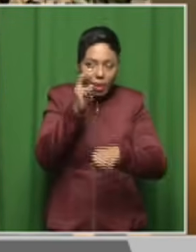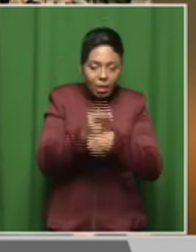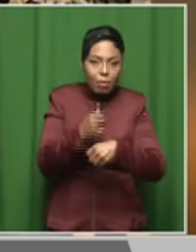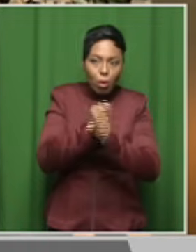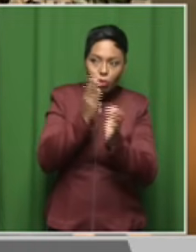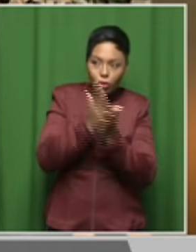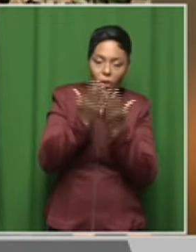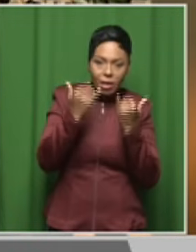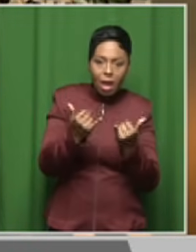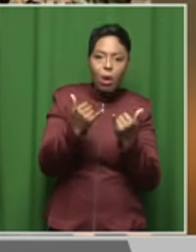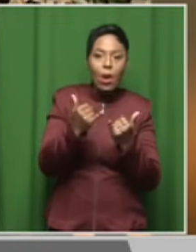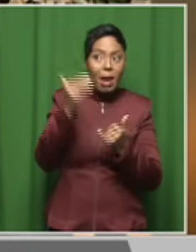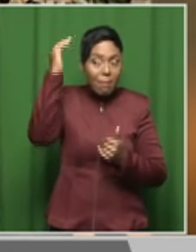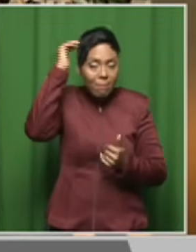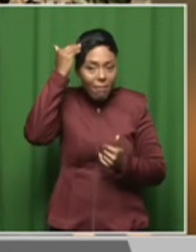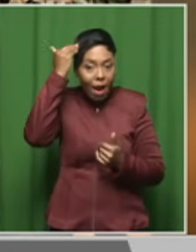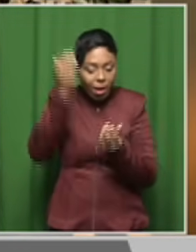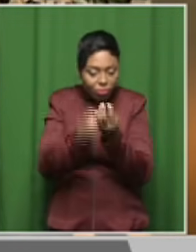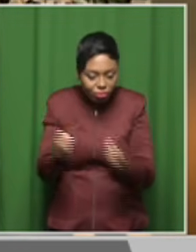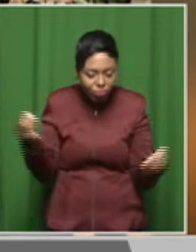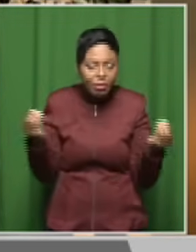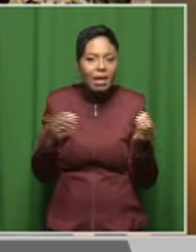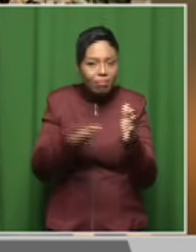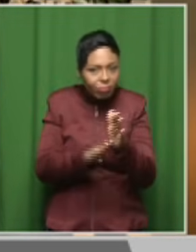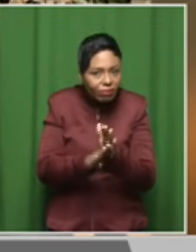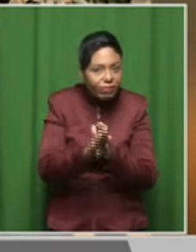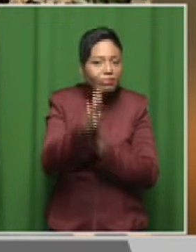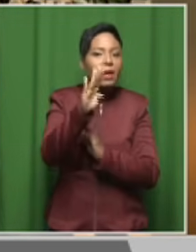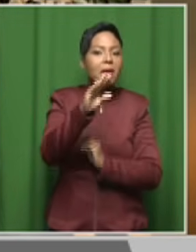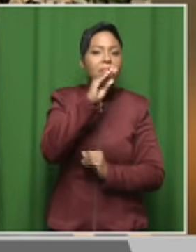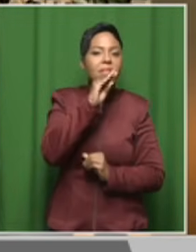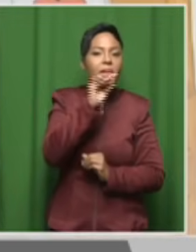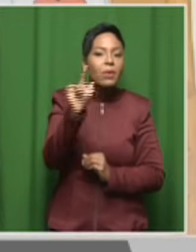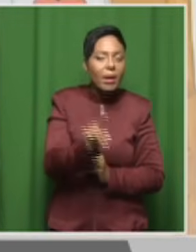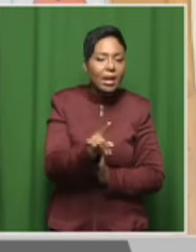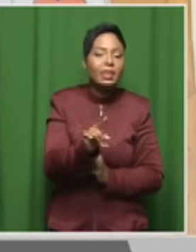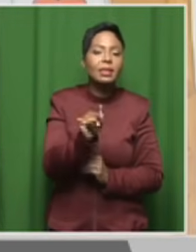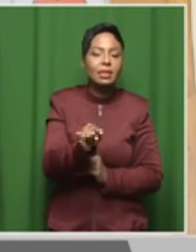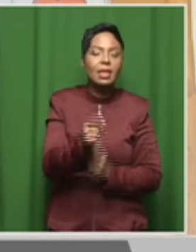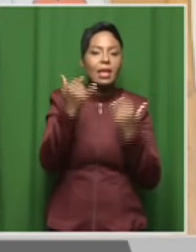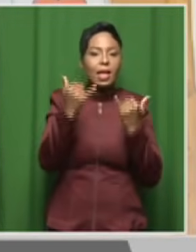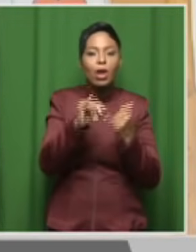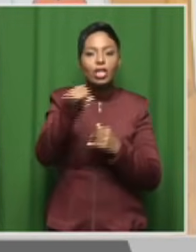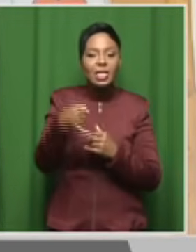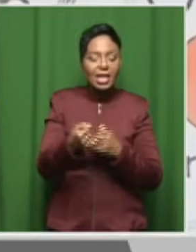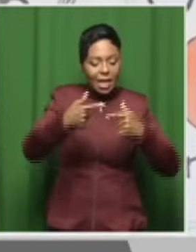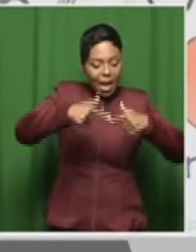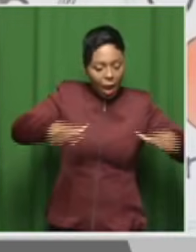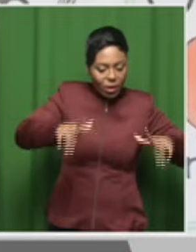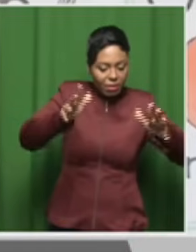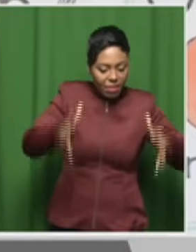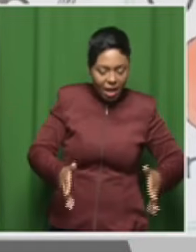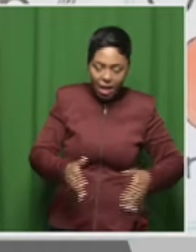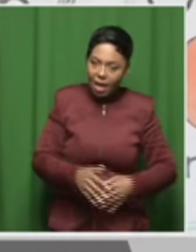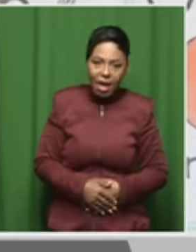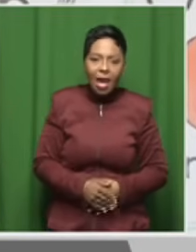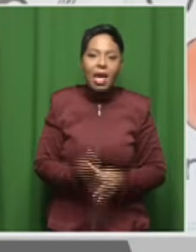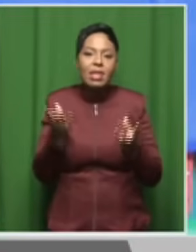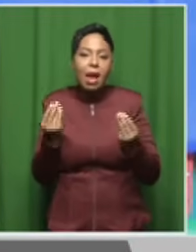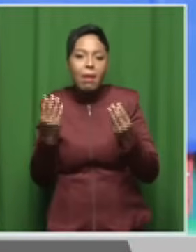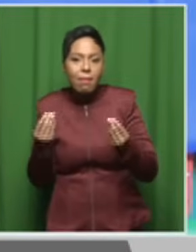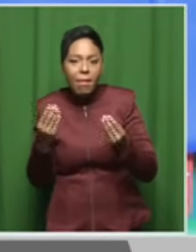children. And what that means, cognitive development refers not just to literacy, of course. It refers to numeracy. It refers